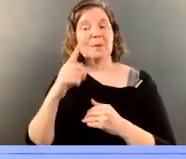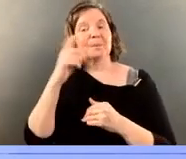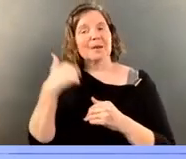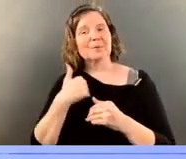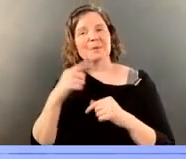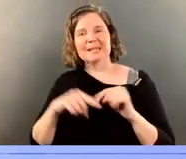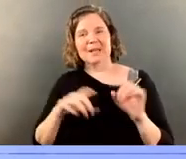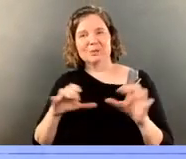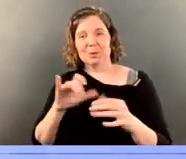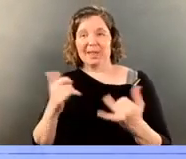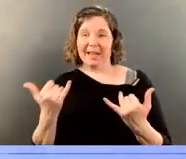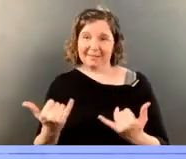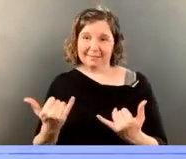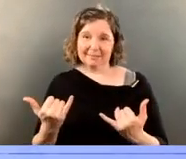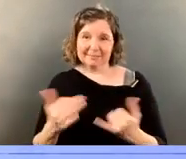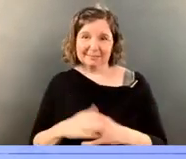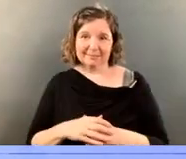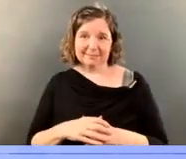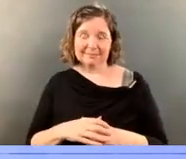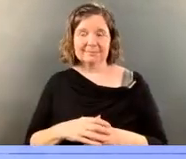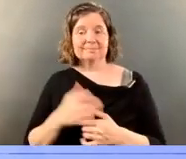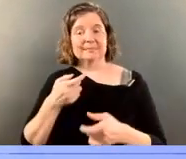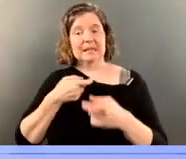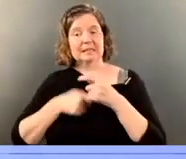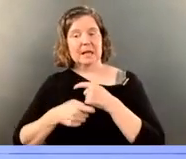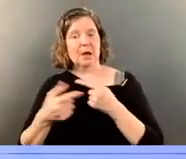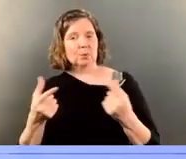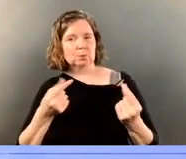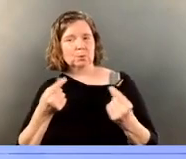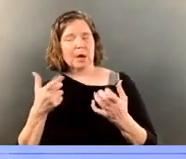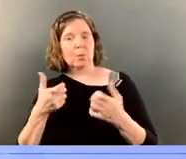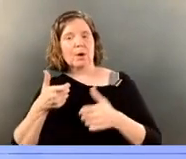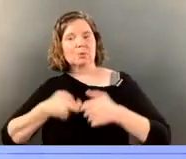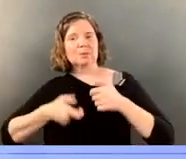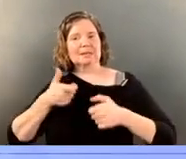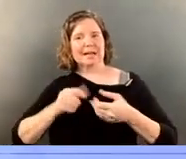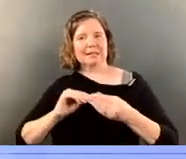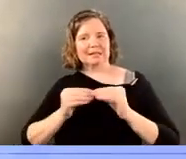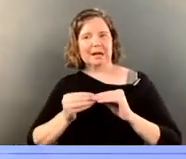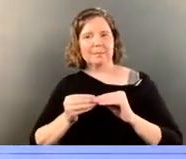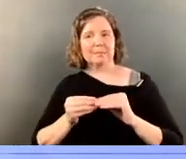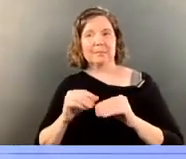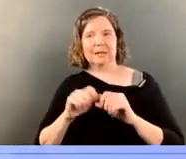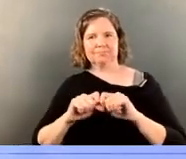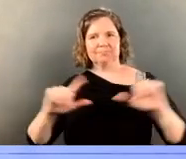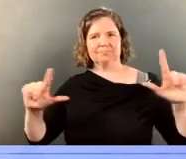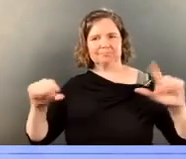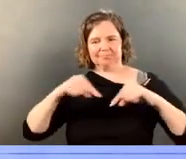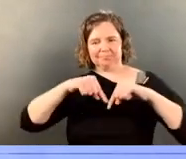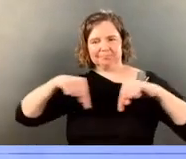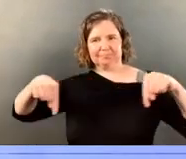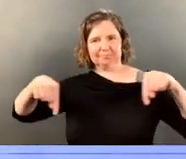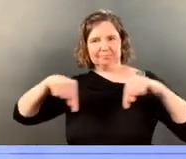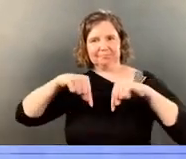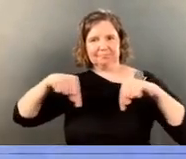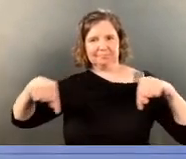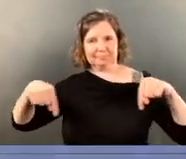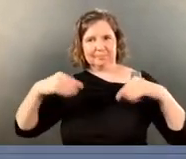we can't do that, what I'd like you to do is I'd like you to text this number. And it's going to be on your screen right here